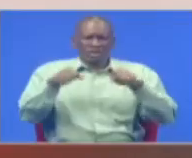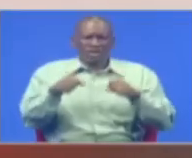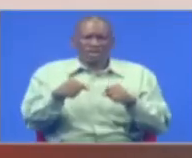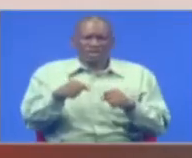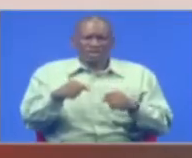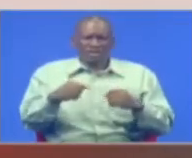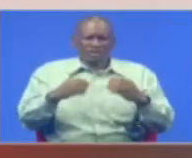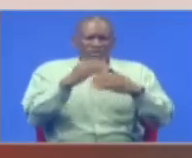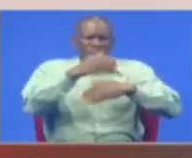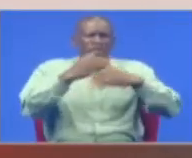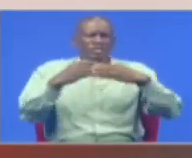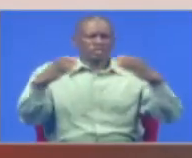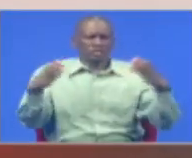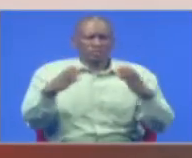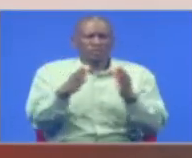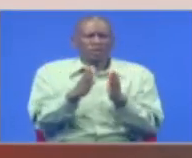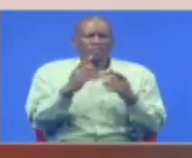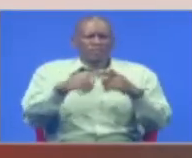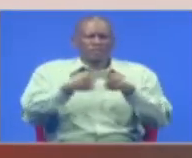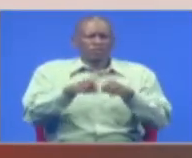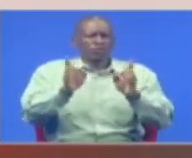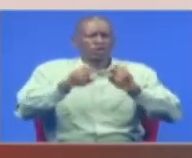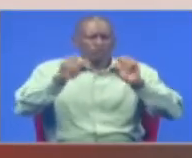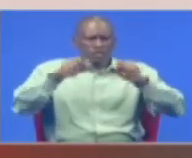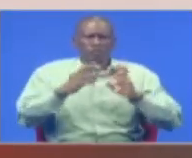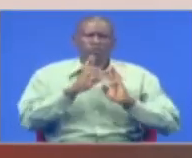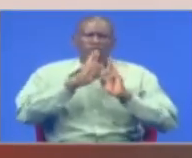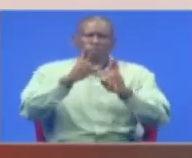teams, but you are still not able to transform. So